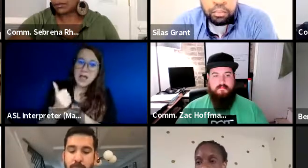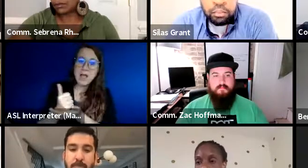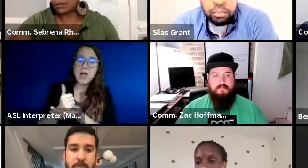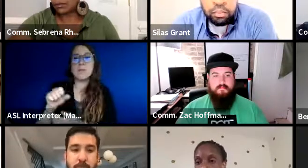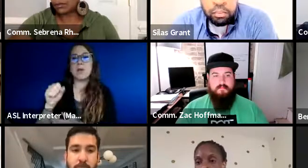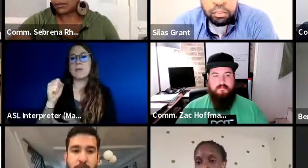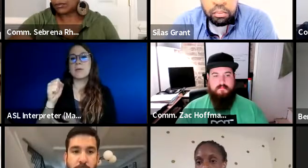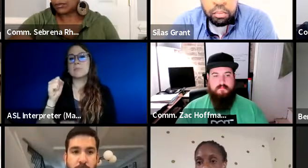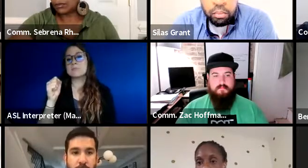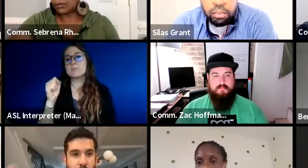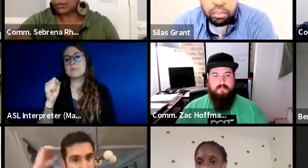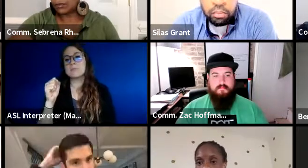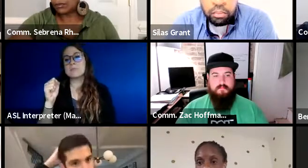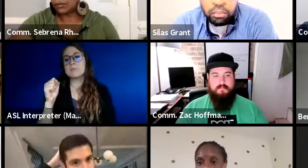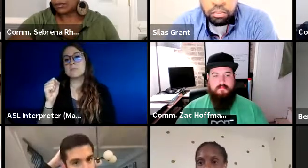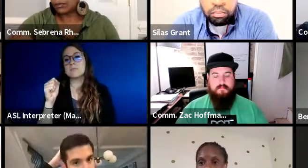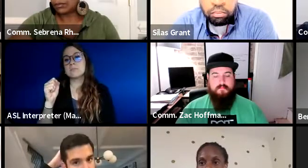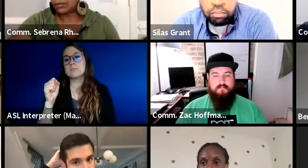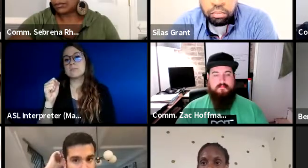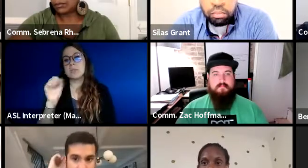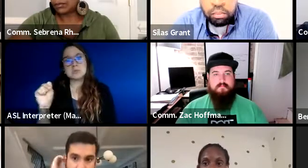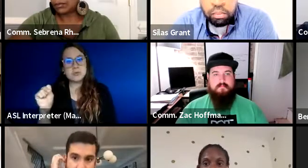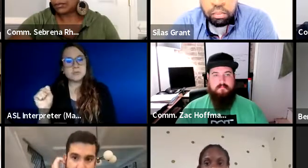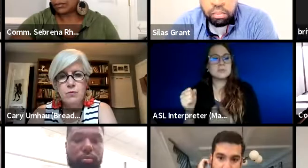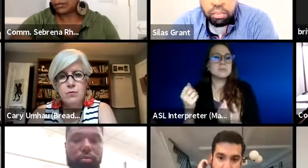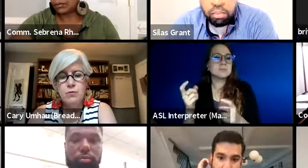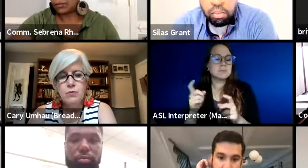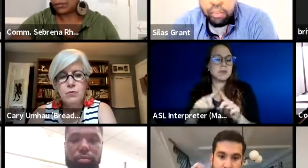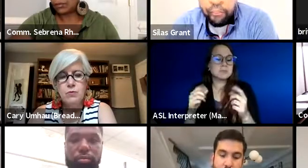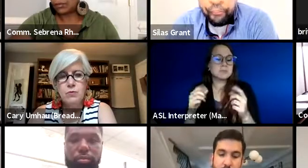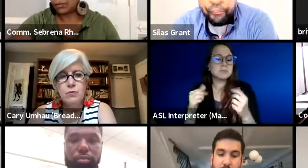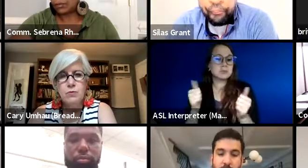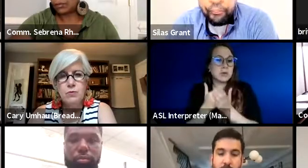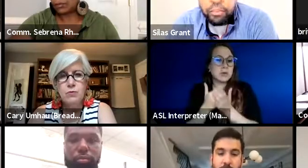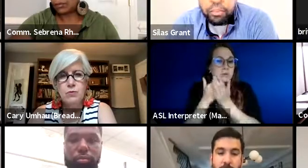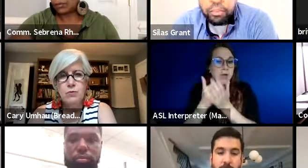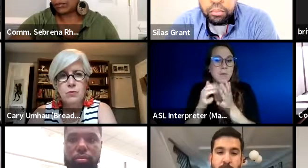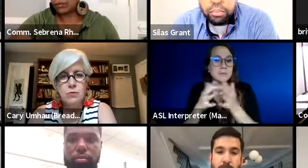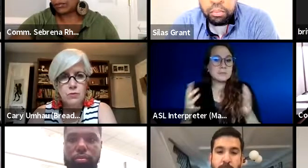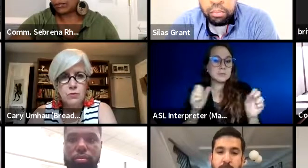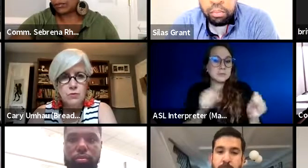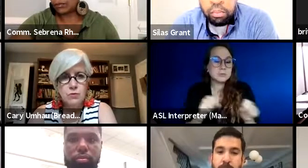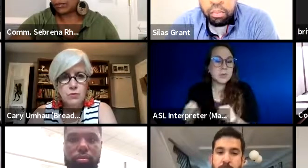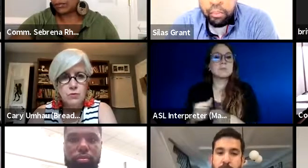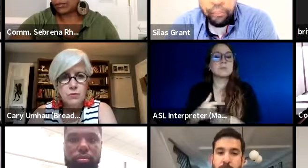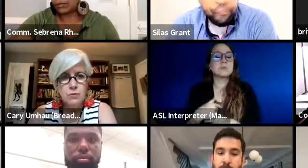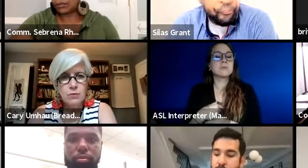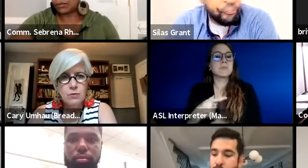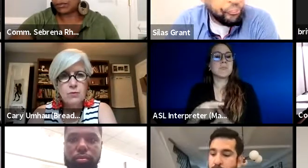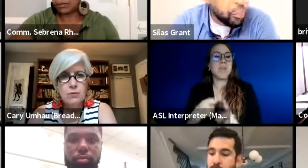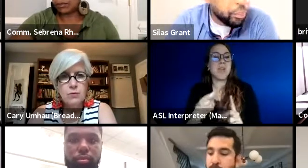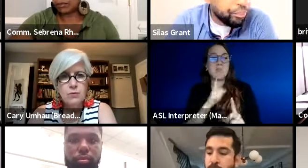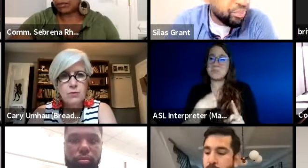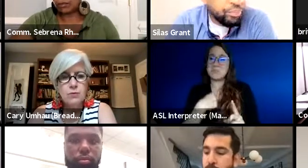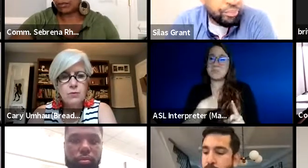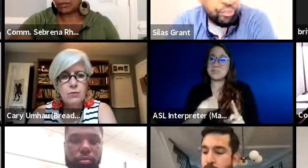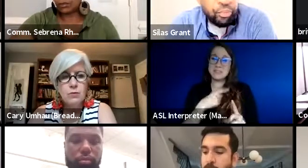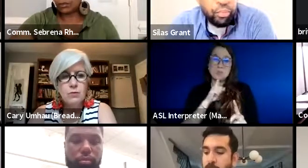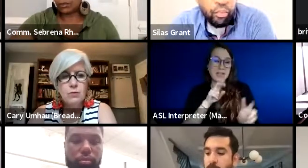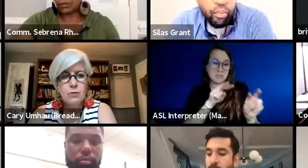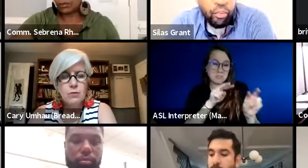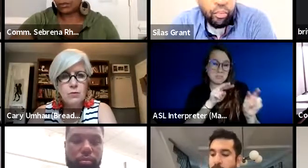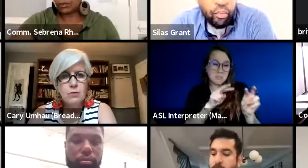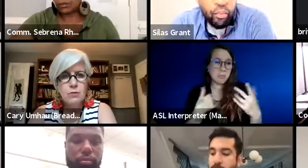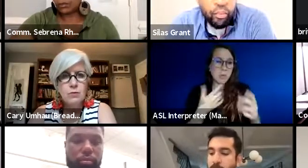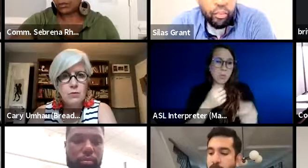we keep monitoring that. And for those of you that live on the fringes of the SCI, that is something that I really have to monitor, because we don't want to displace the